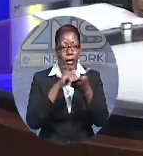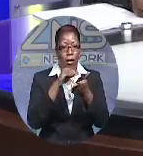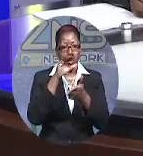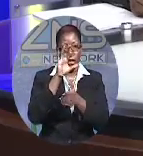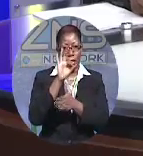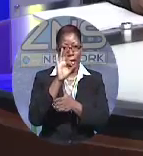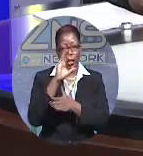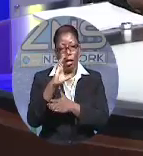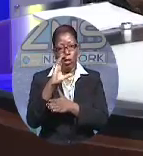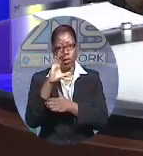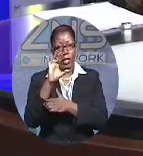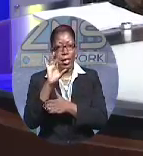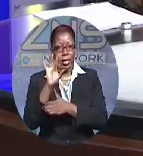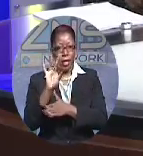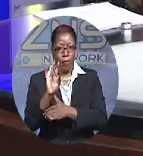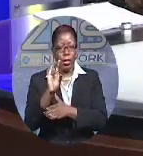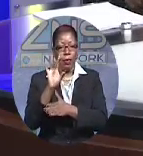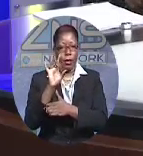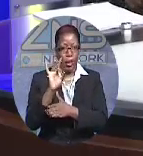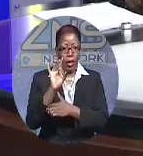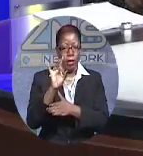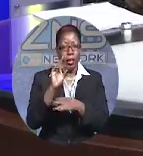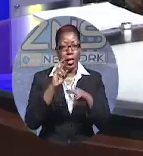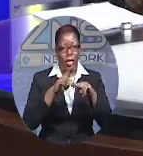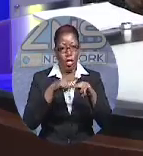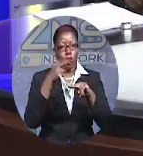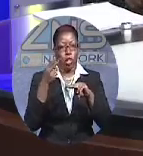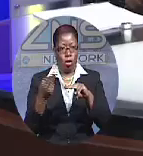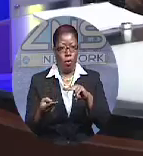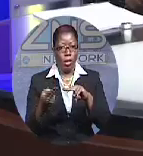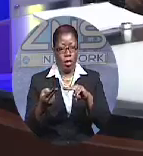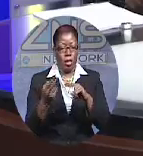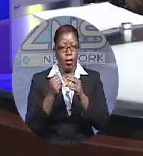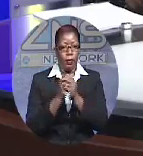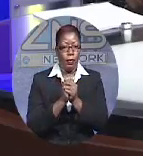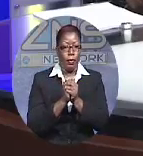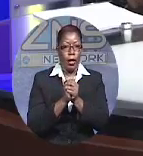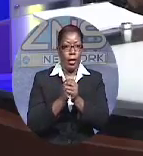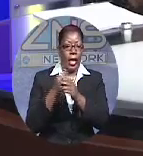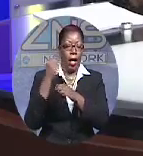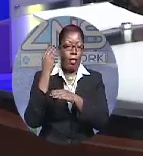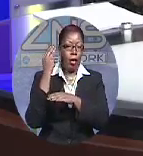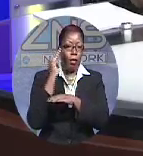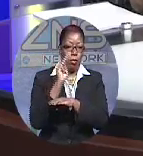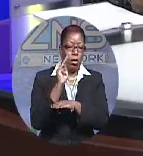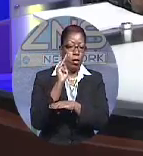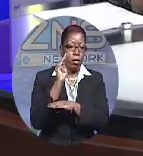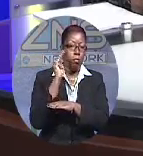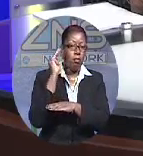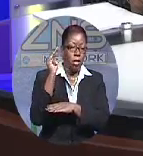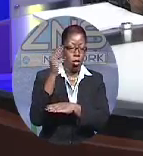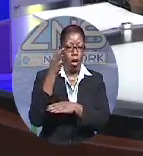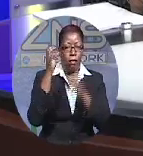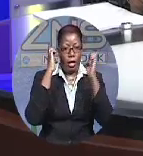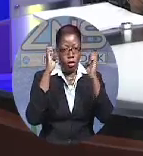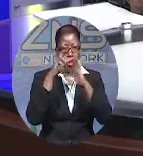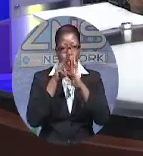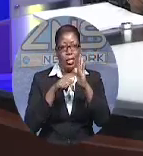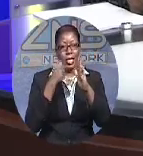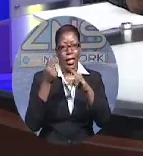32,978, a 3.43% decrease. And despite the decrease, Minister of Education Jerome Fitzgerald says that there's